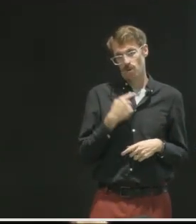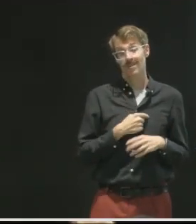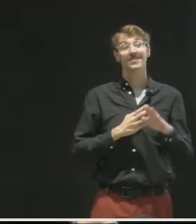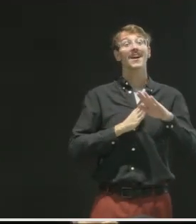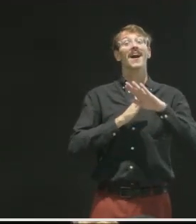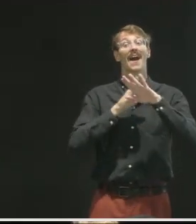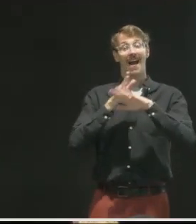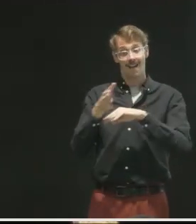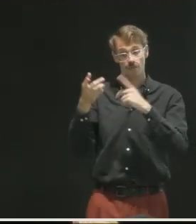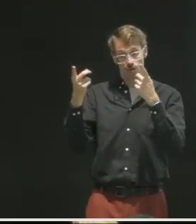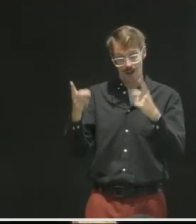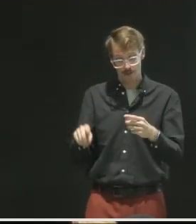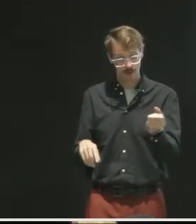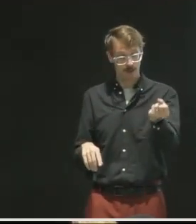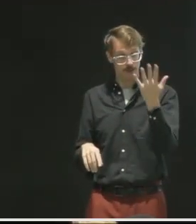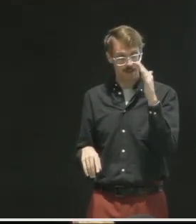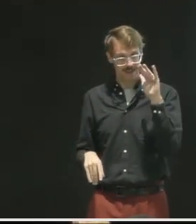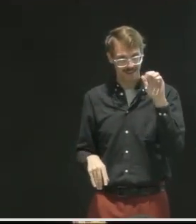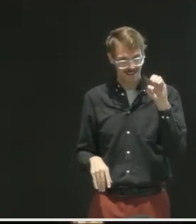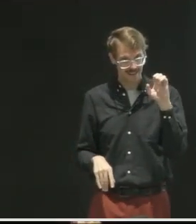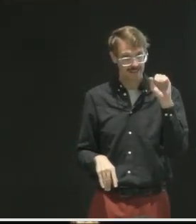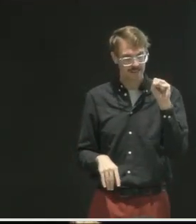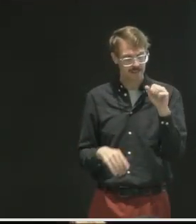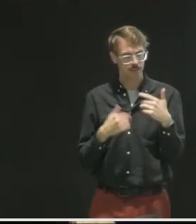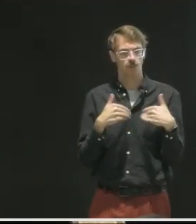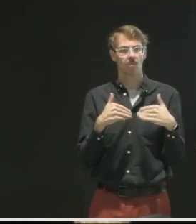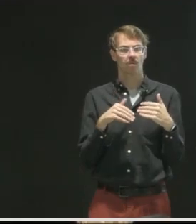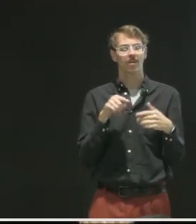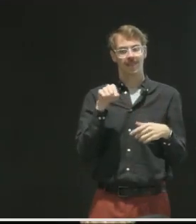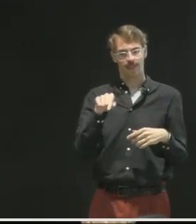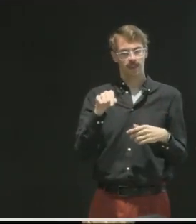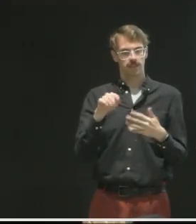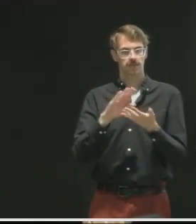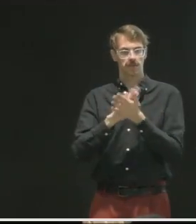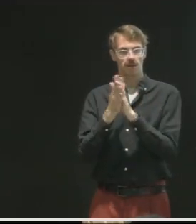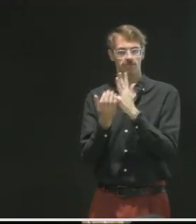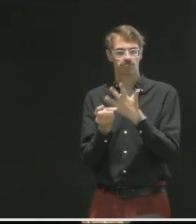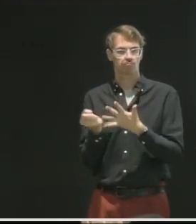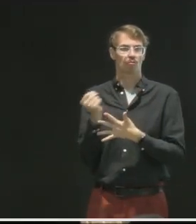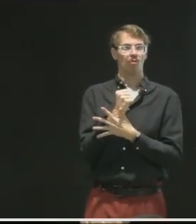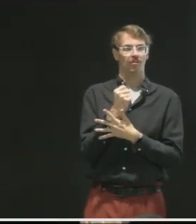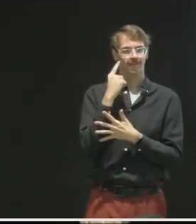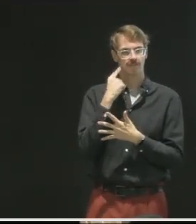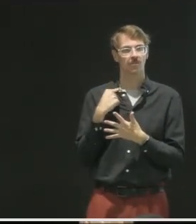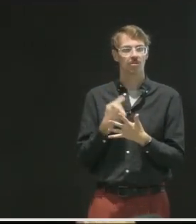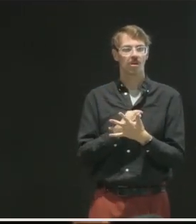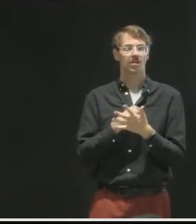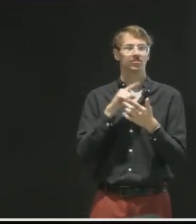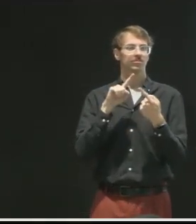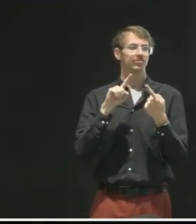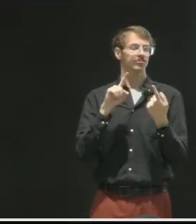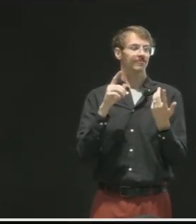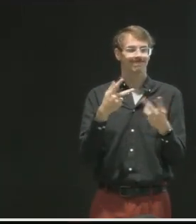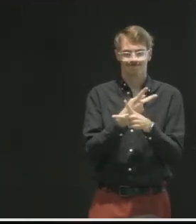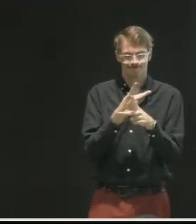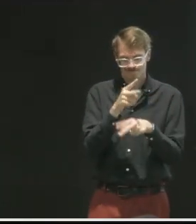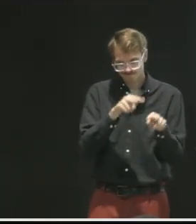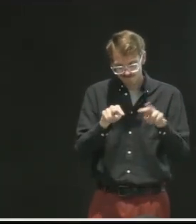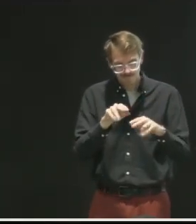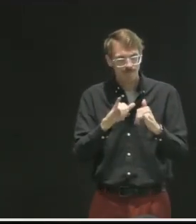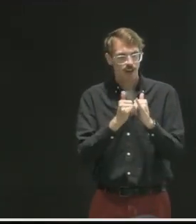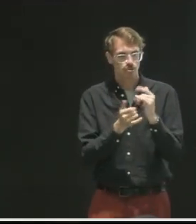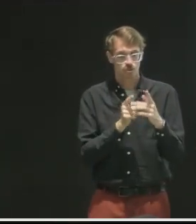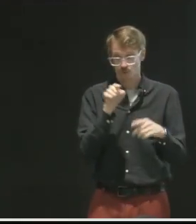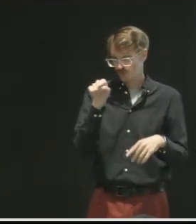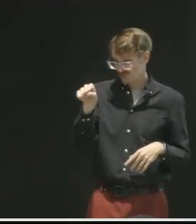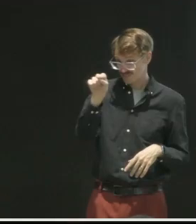finally we make a priority about how to make the